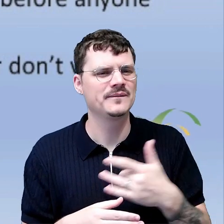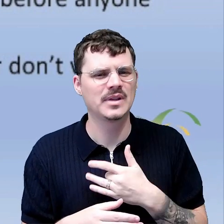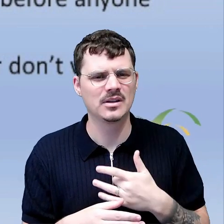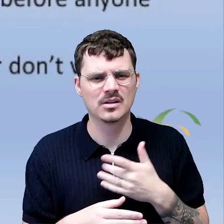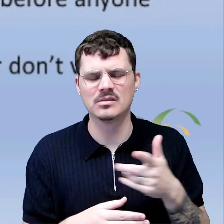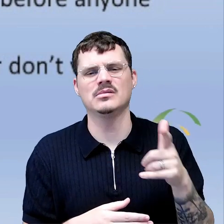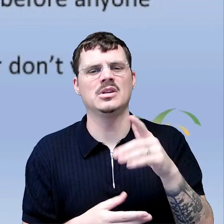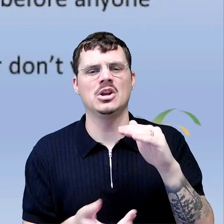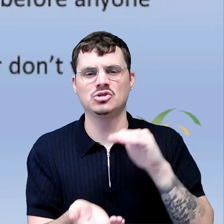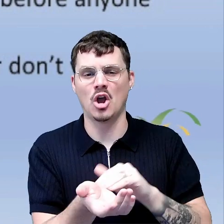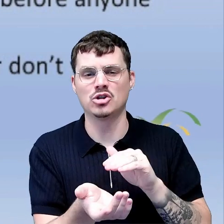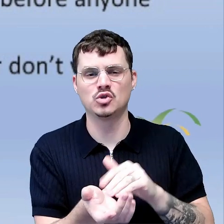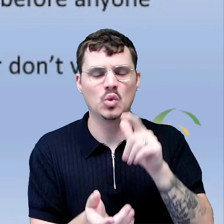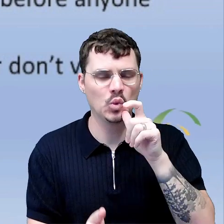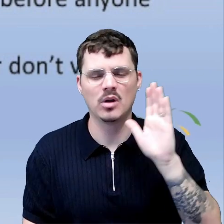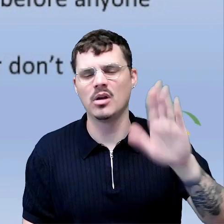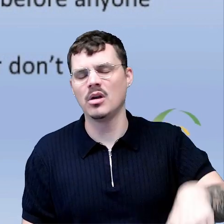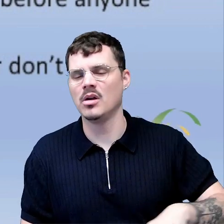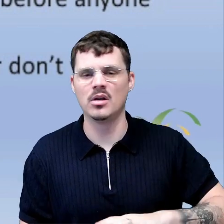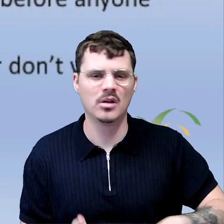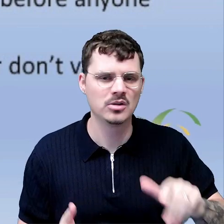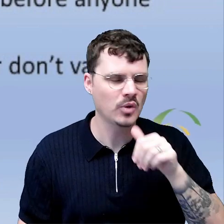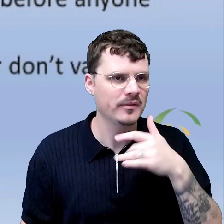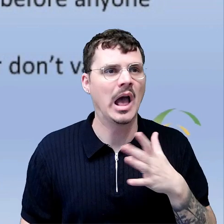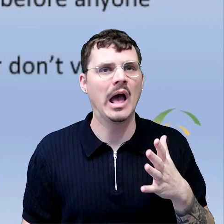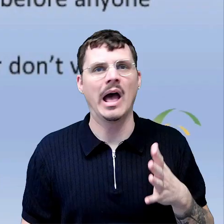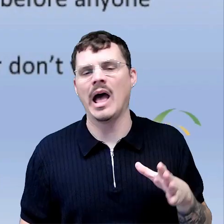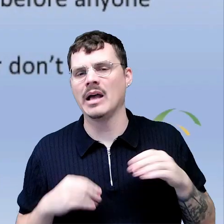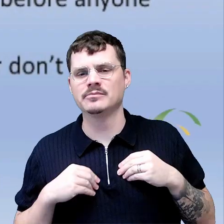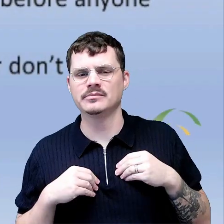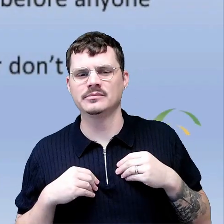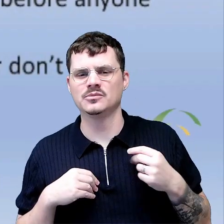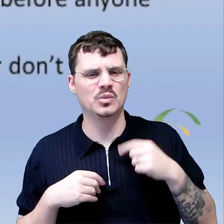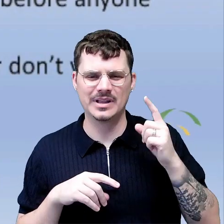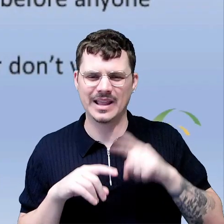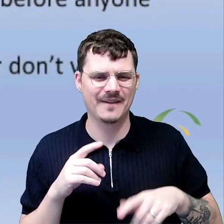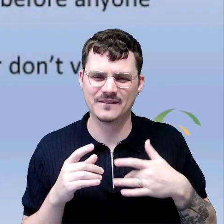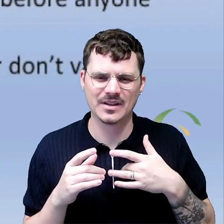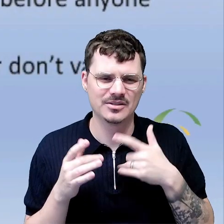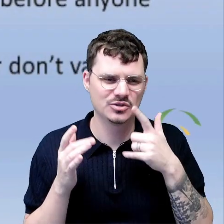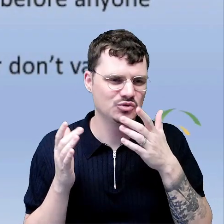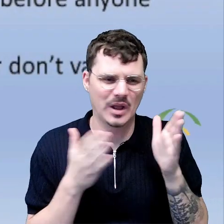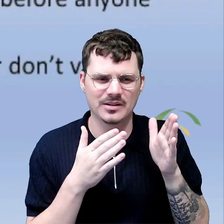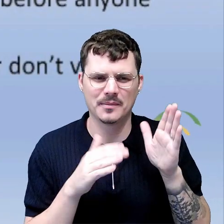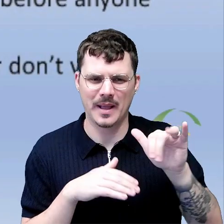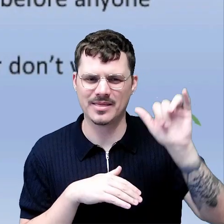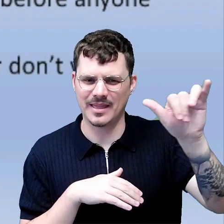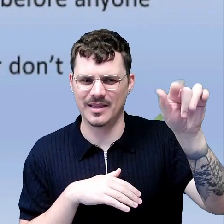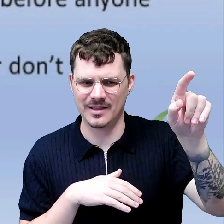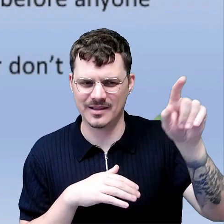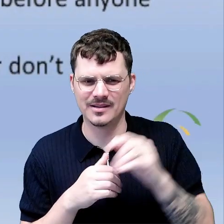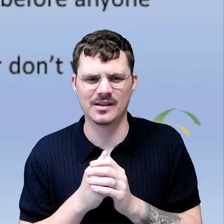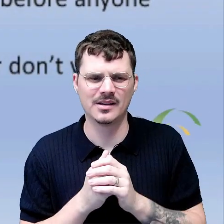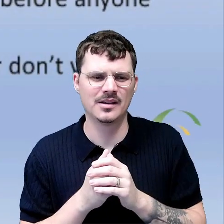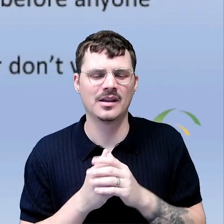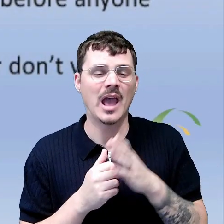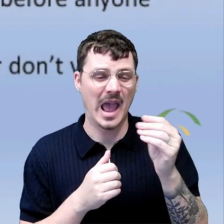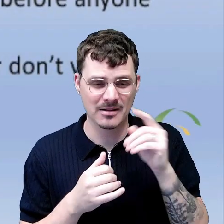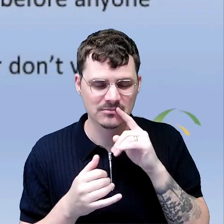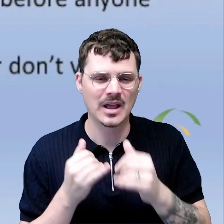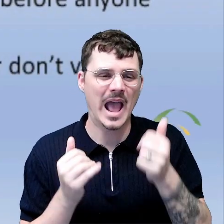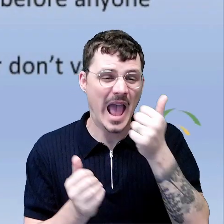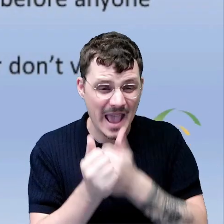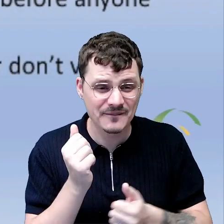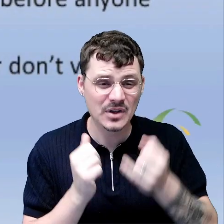off by doctors who are dismissive. We just can't let ourselves be distracted by that. And